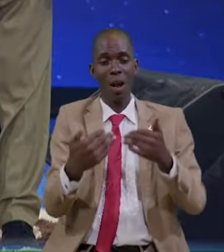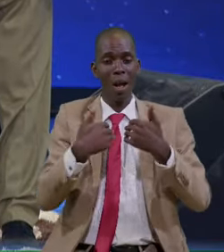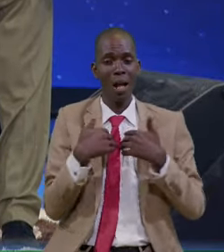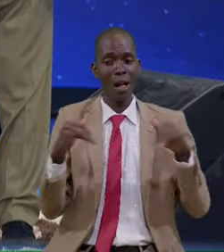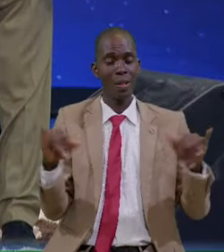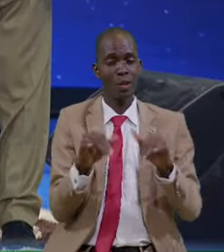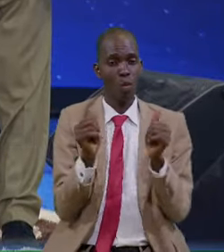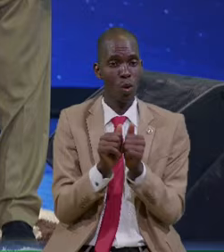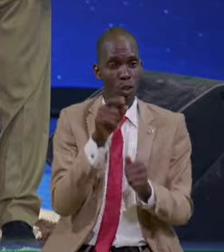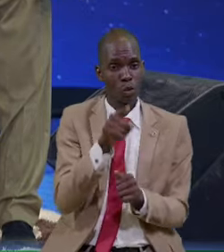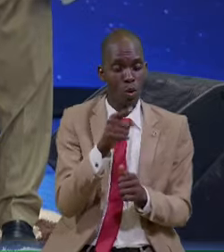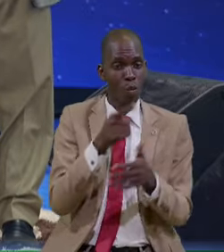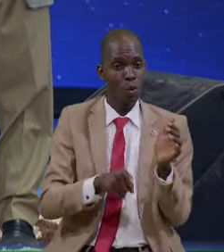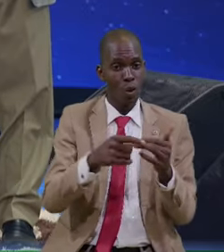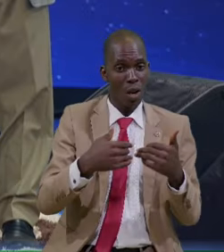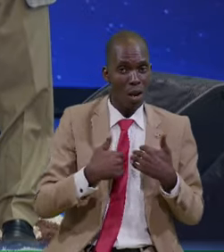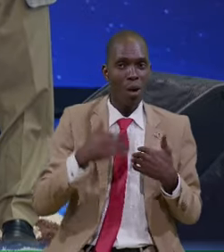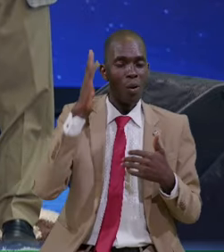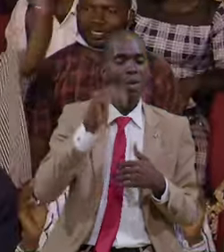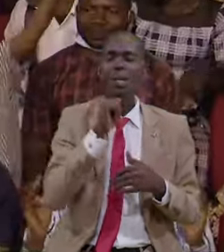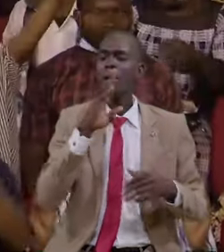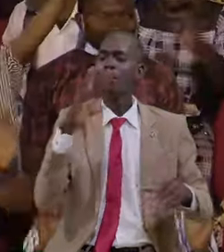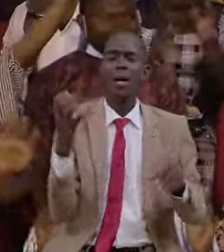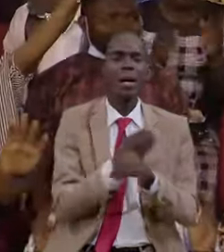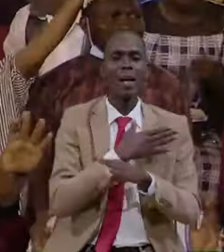what you have will not be taken away from you.